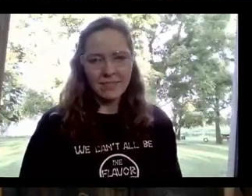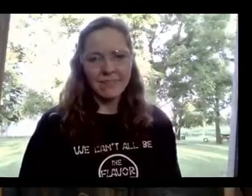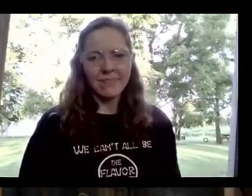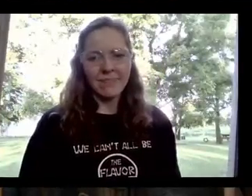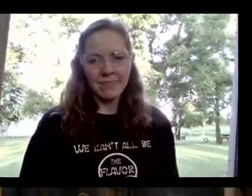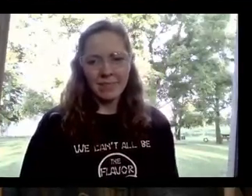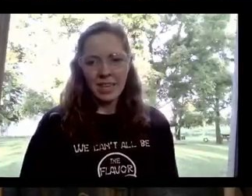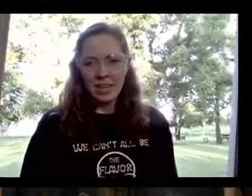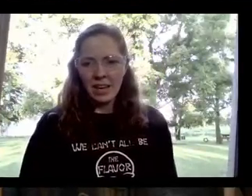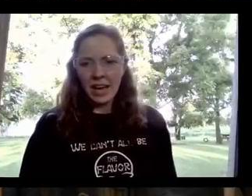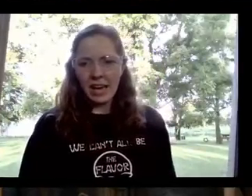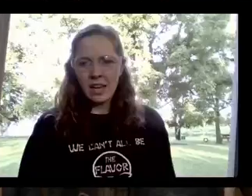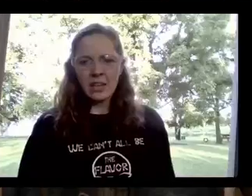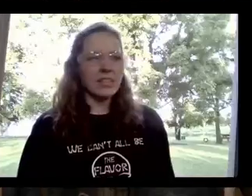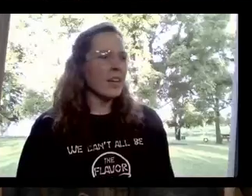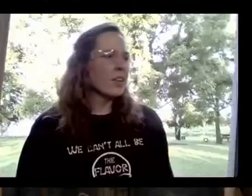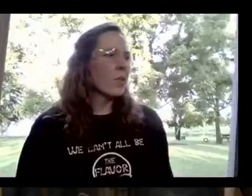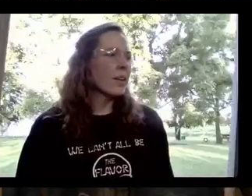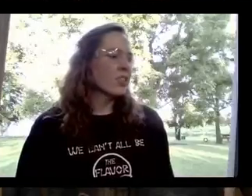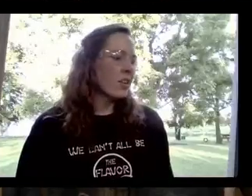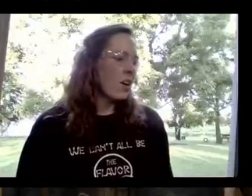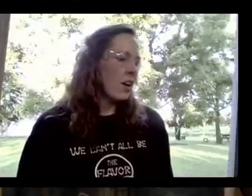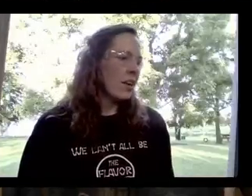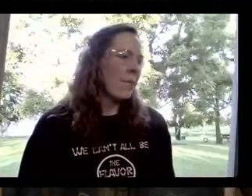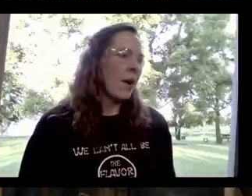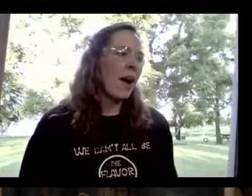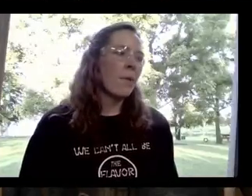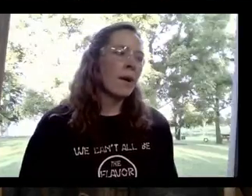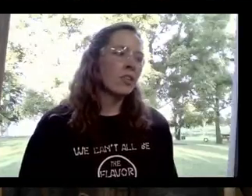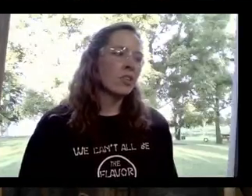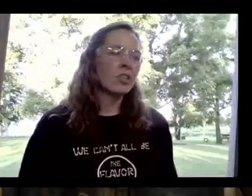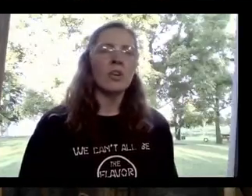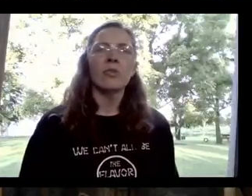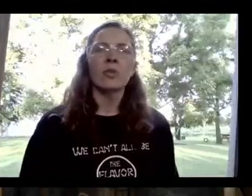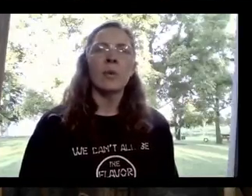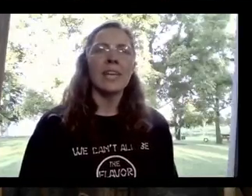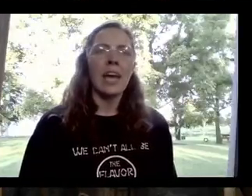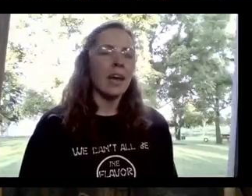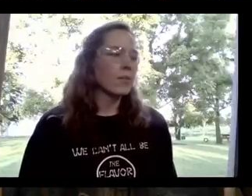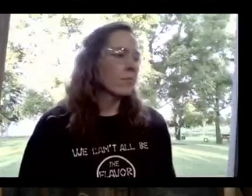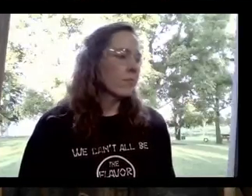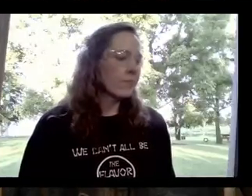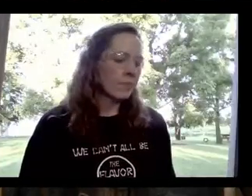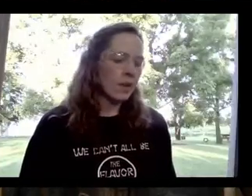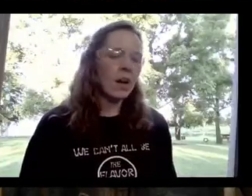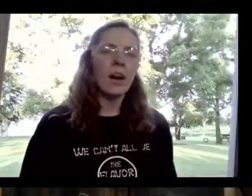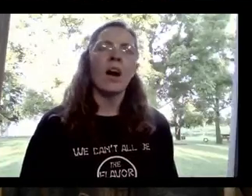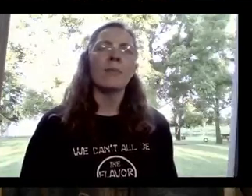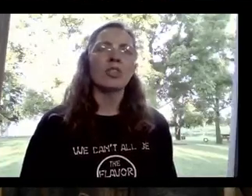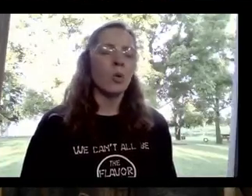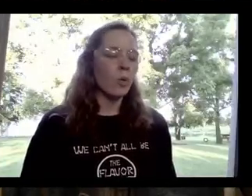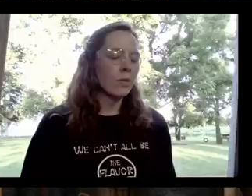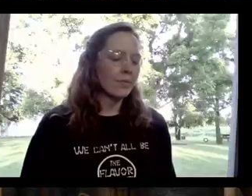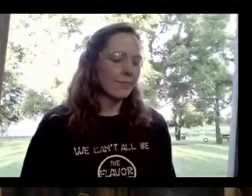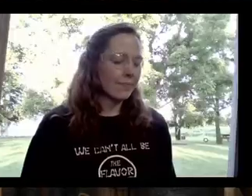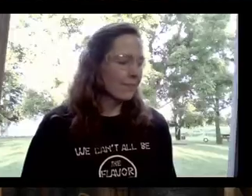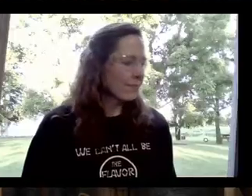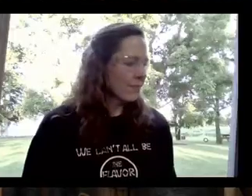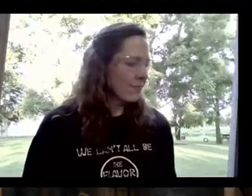SOFA. And there's another question on about how much do you go through a day? How much